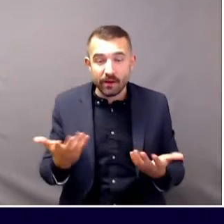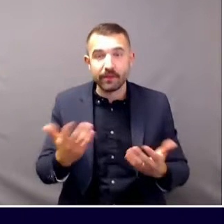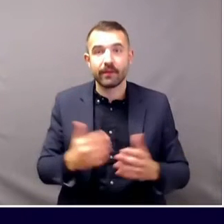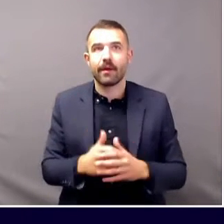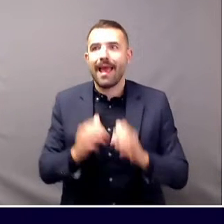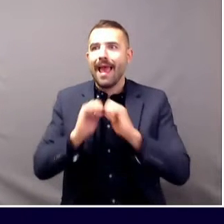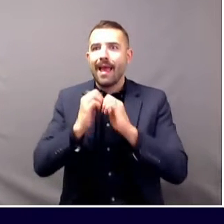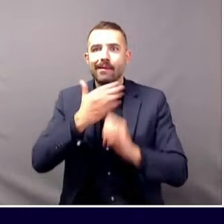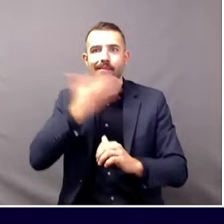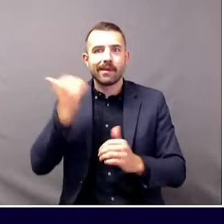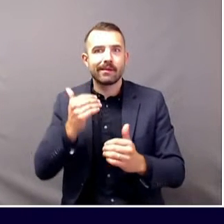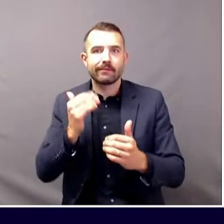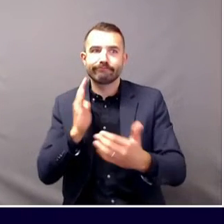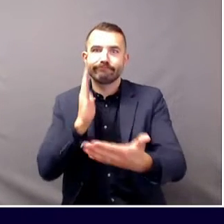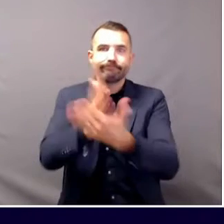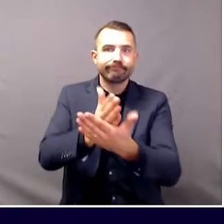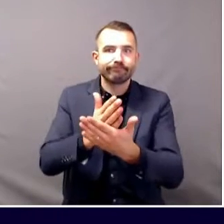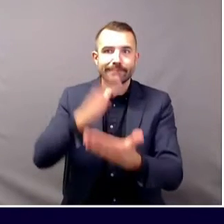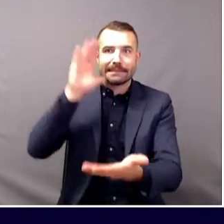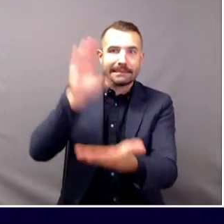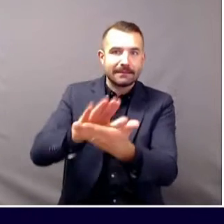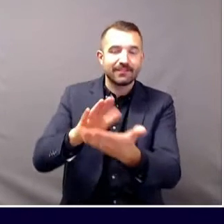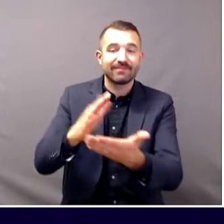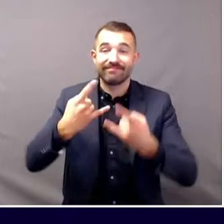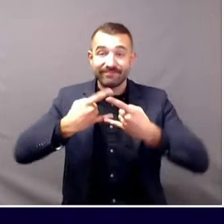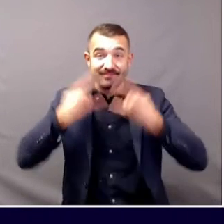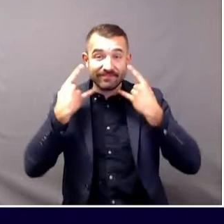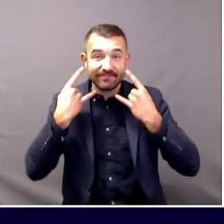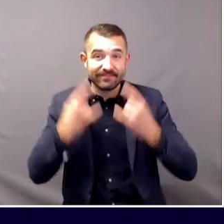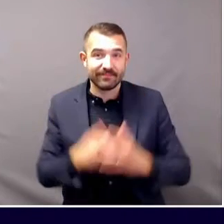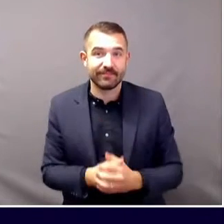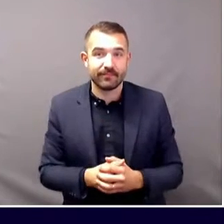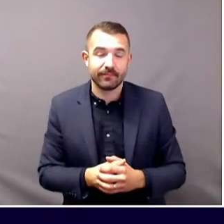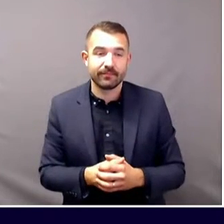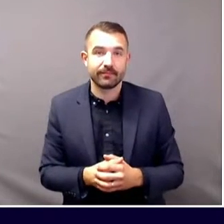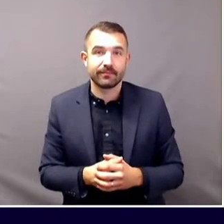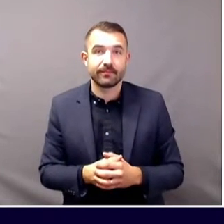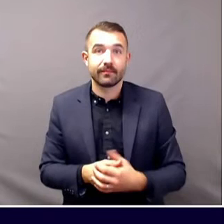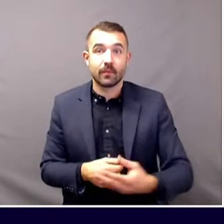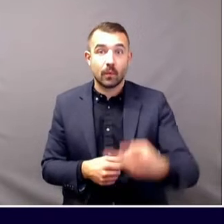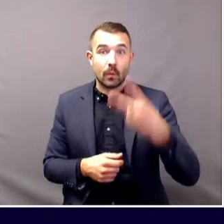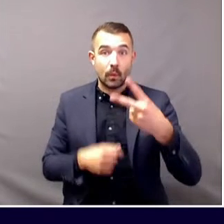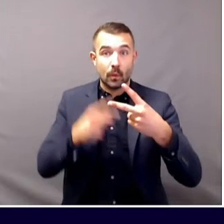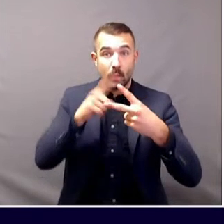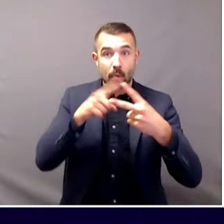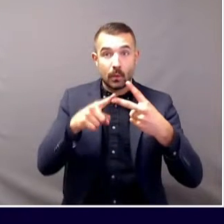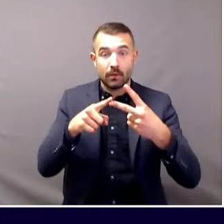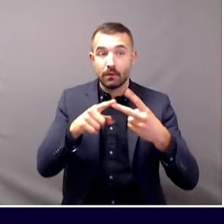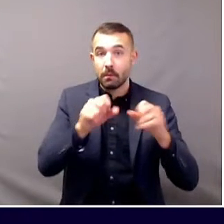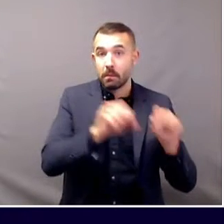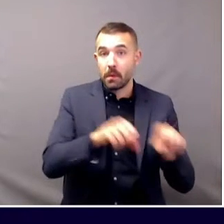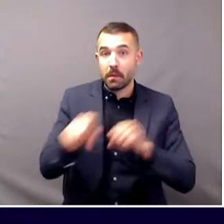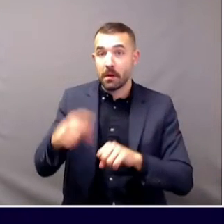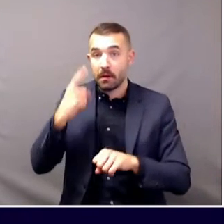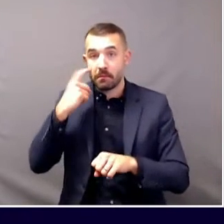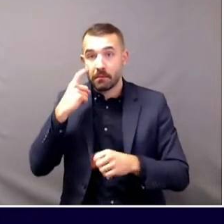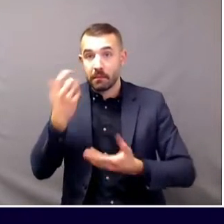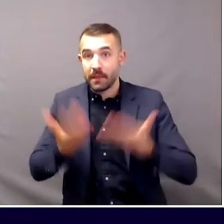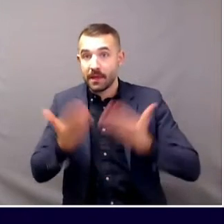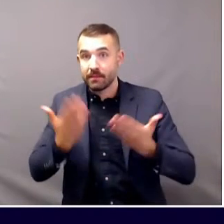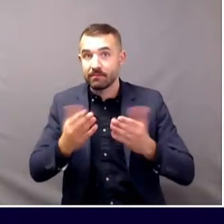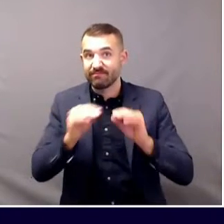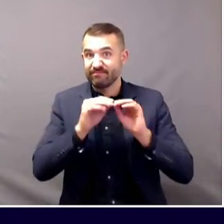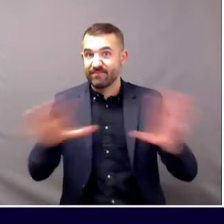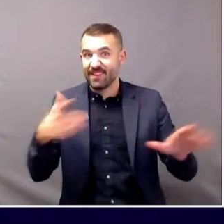I'd like to take a second now to talk about at least two pending outbreaks in which Maine CDC has been actively engaged. The first